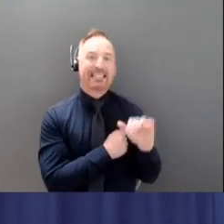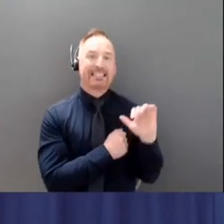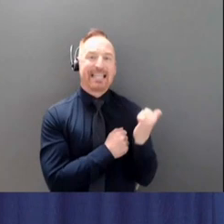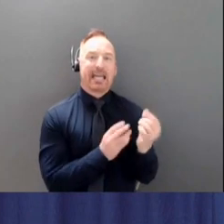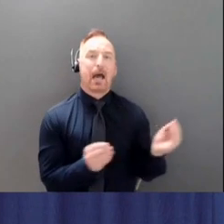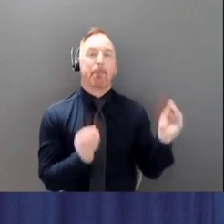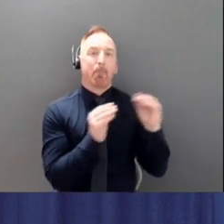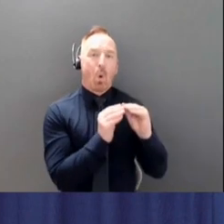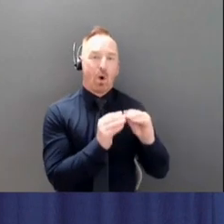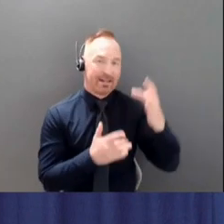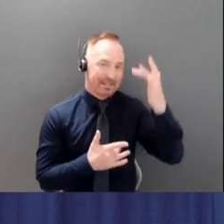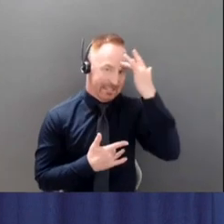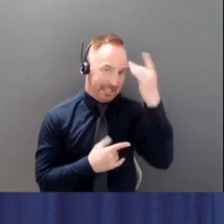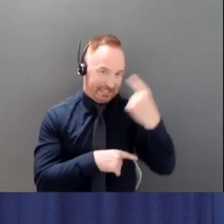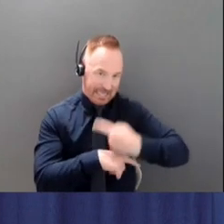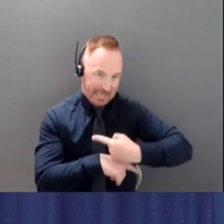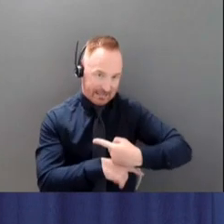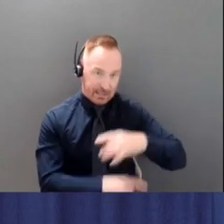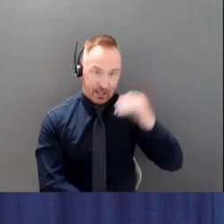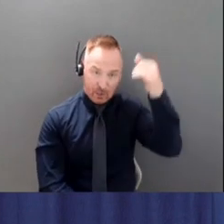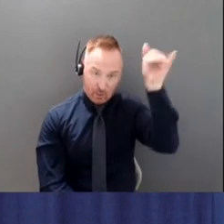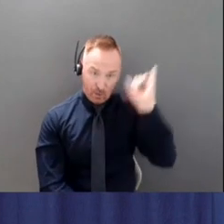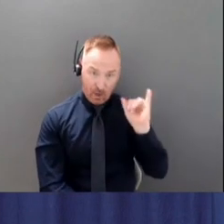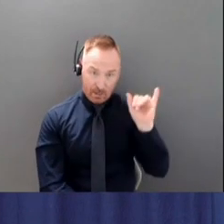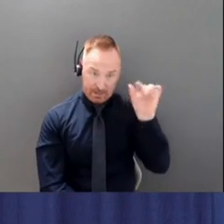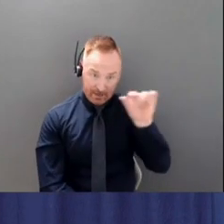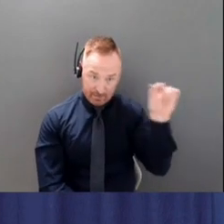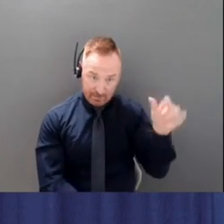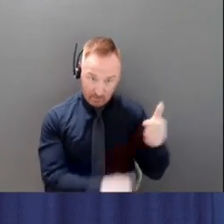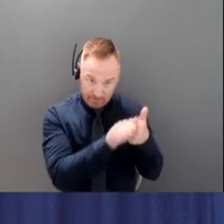is going to heed that call.